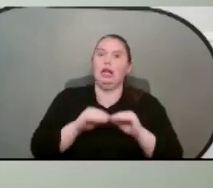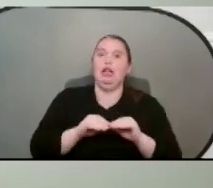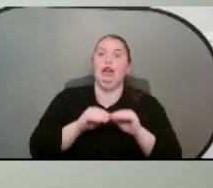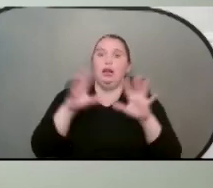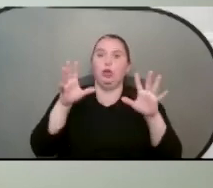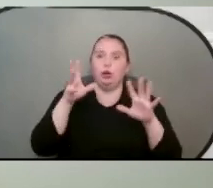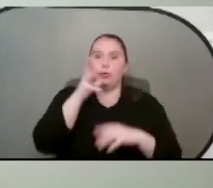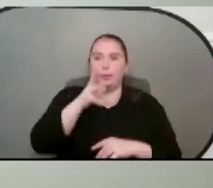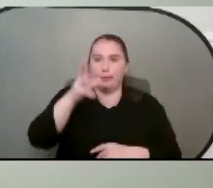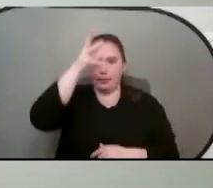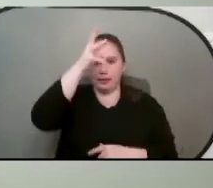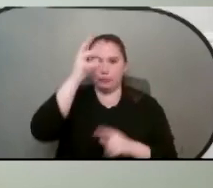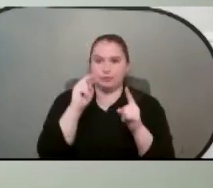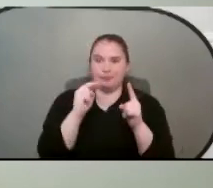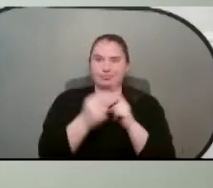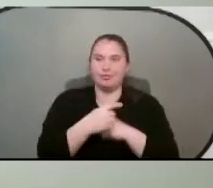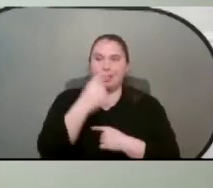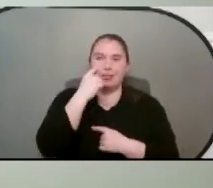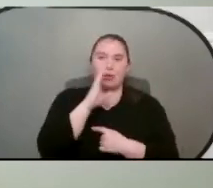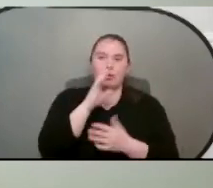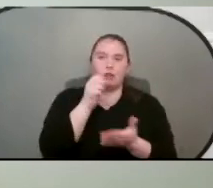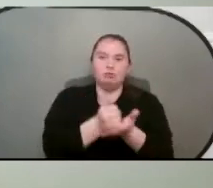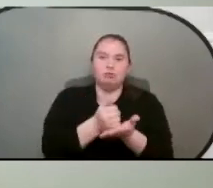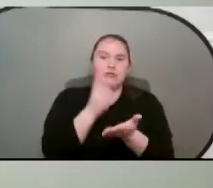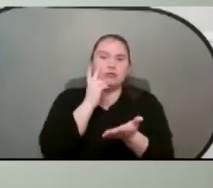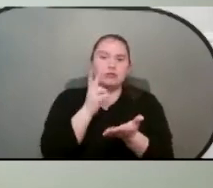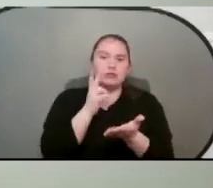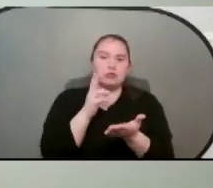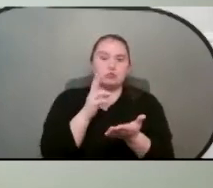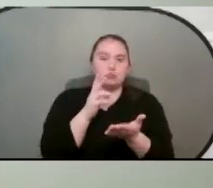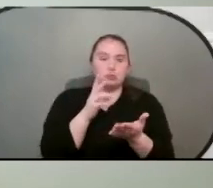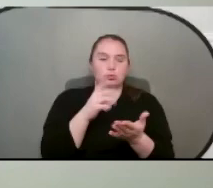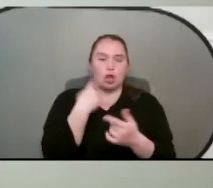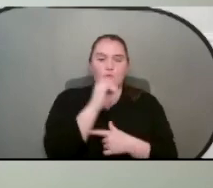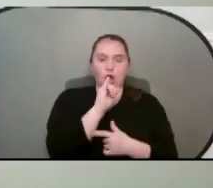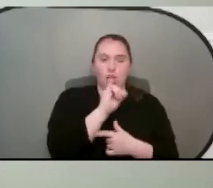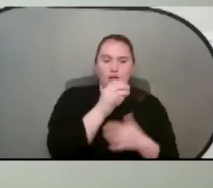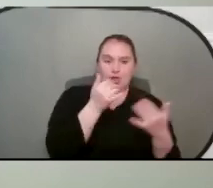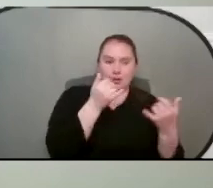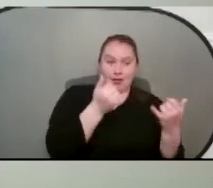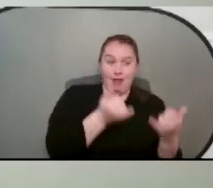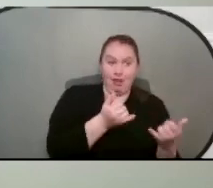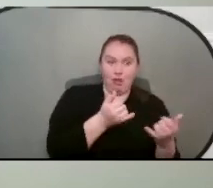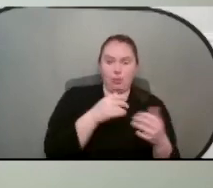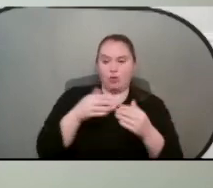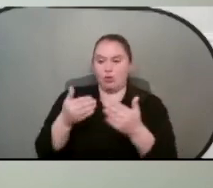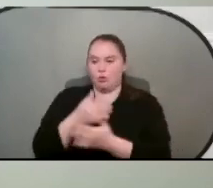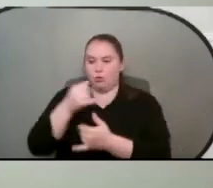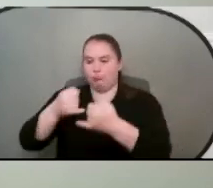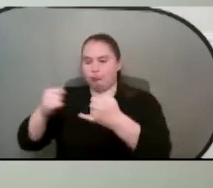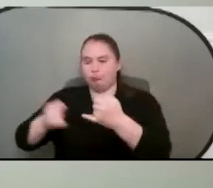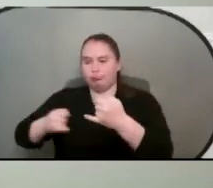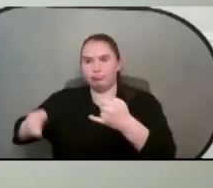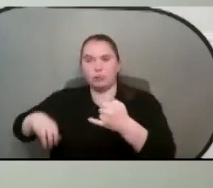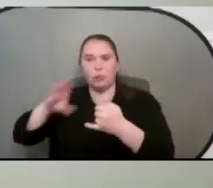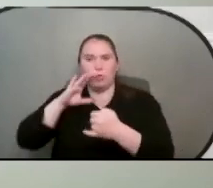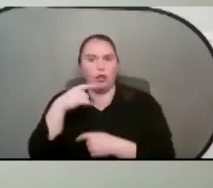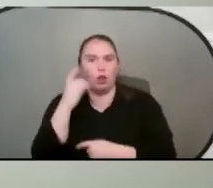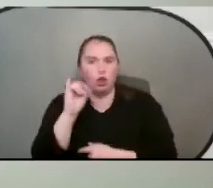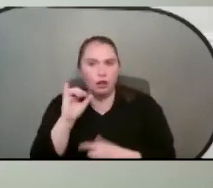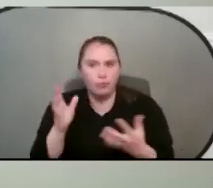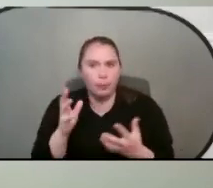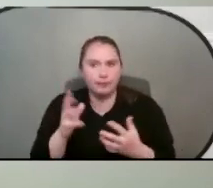think it might be helpful for us to see what that would look like, what it is now and what the new lines, how the new lines would move those students.